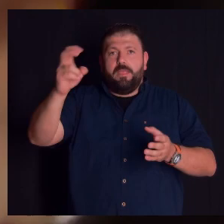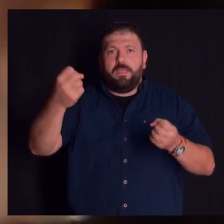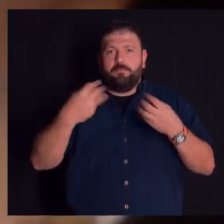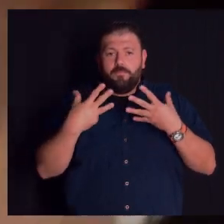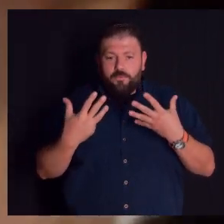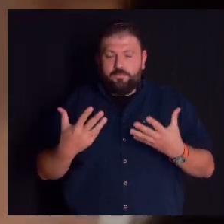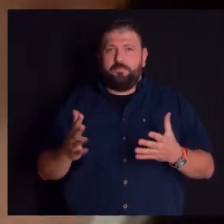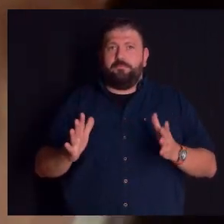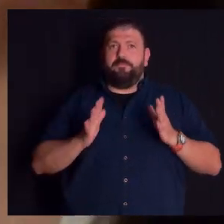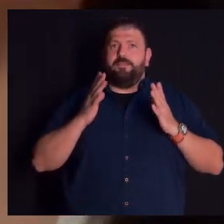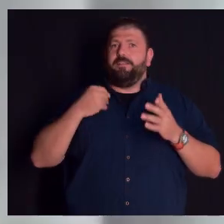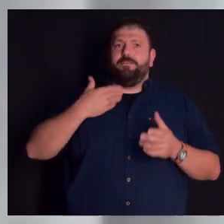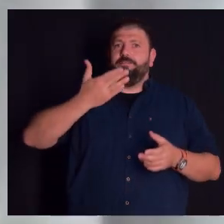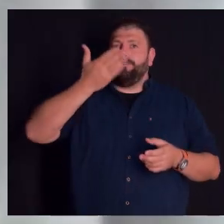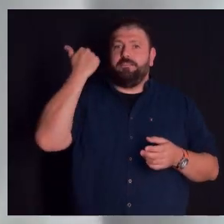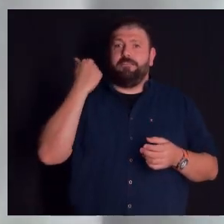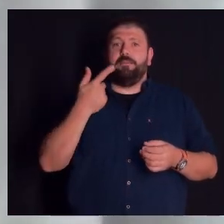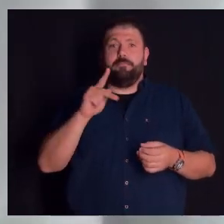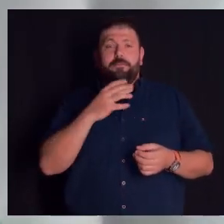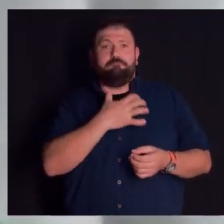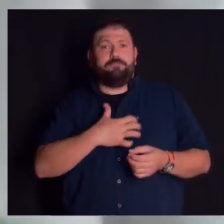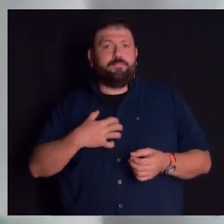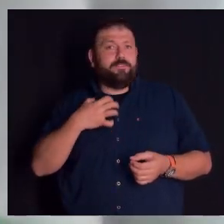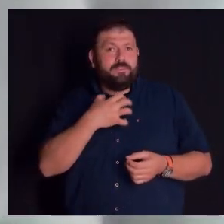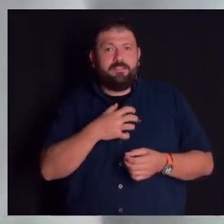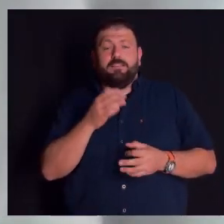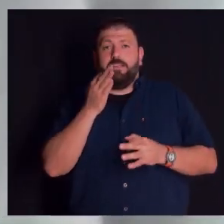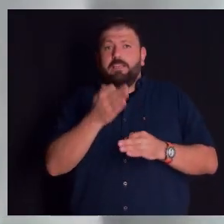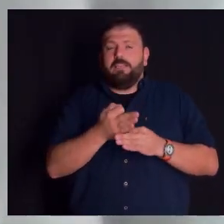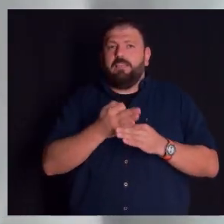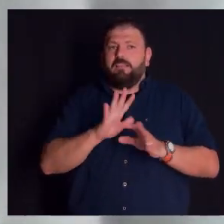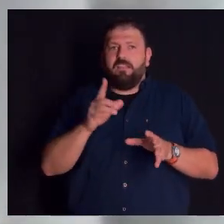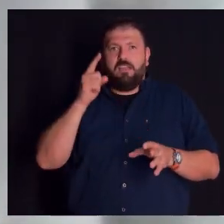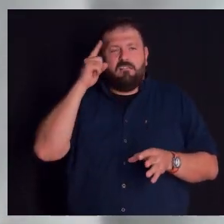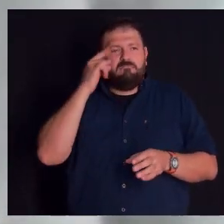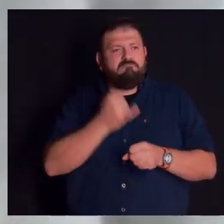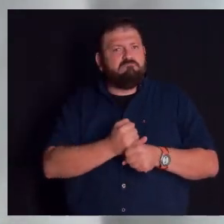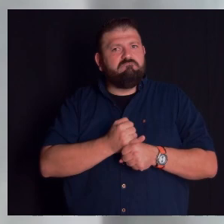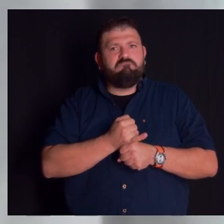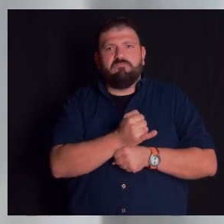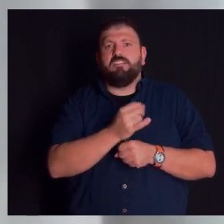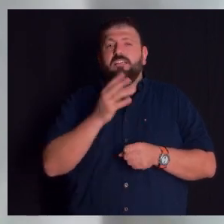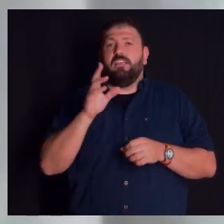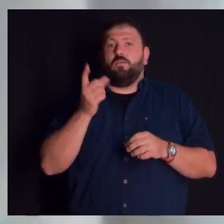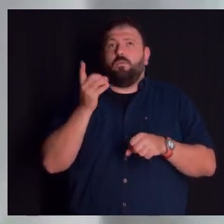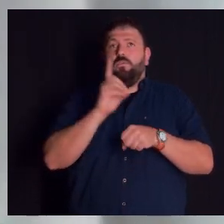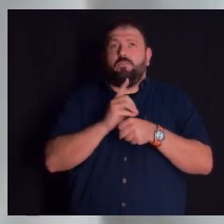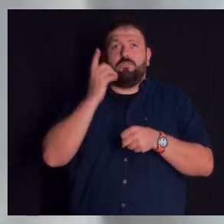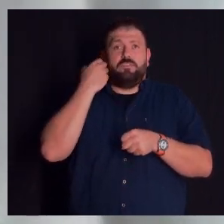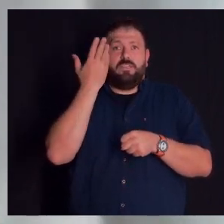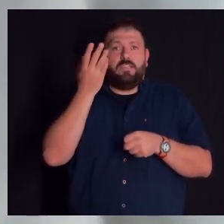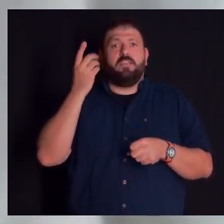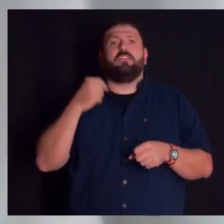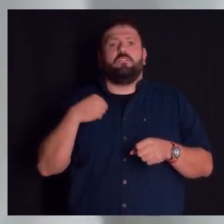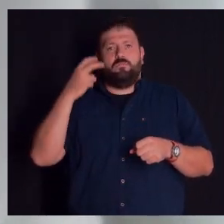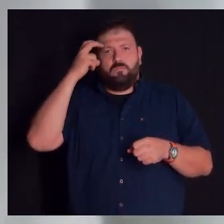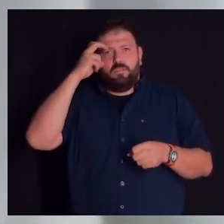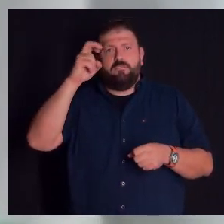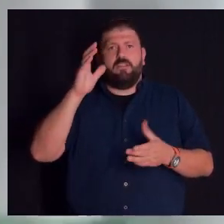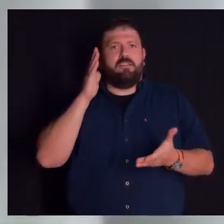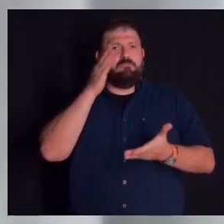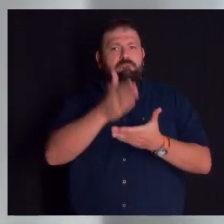trip. So yes, of course, this is part of this. When we can travel, I'll be